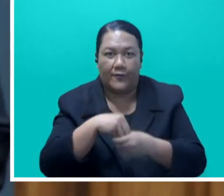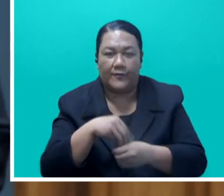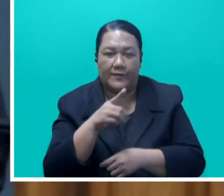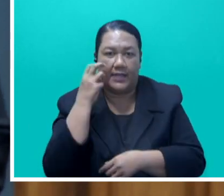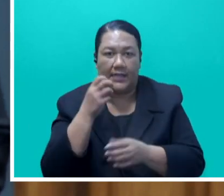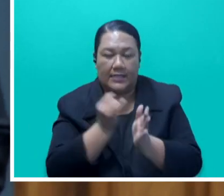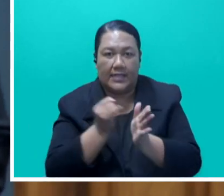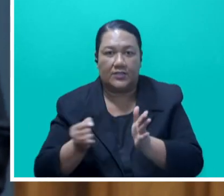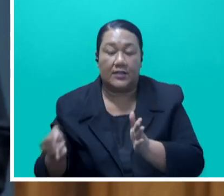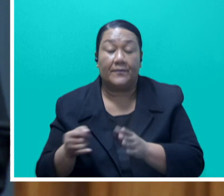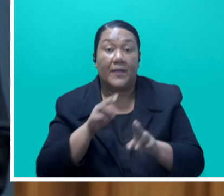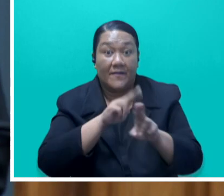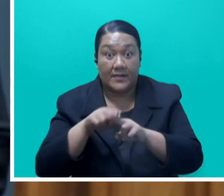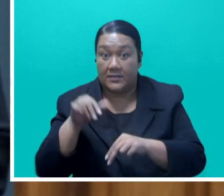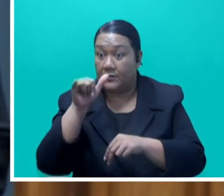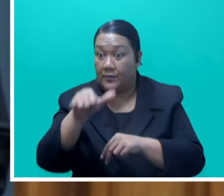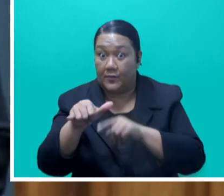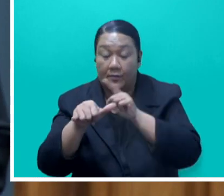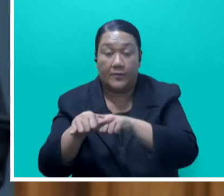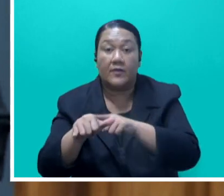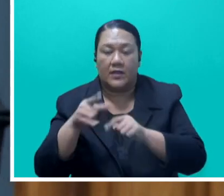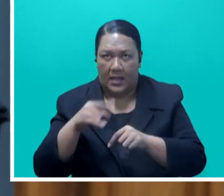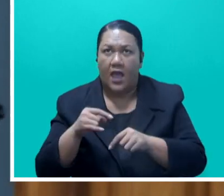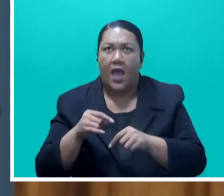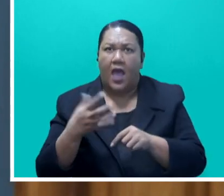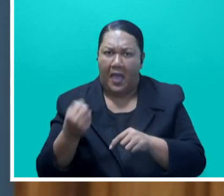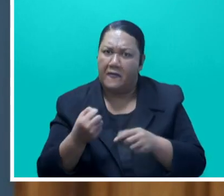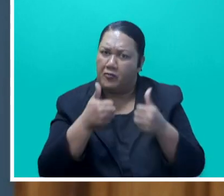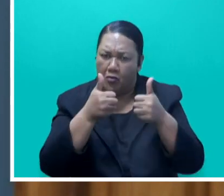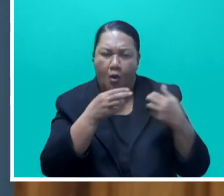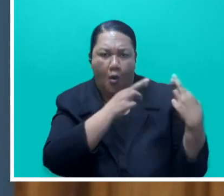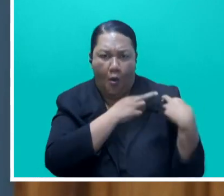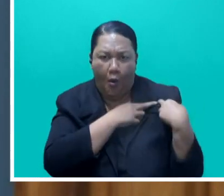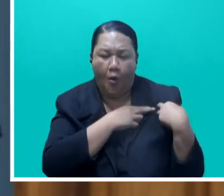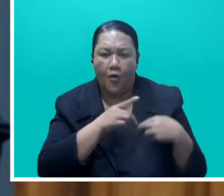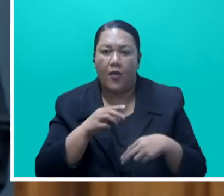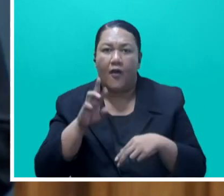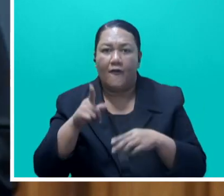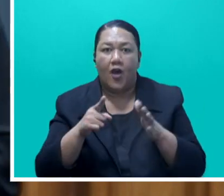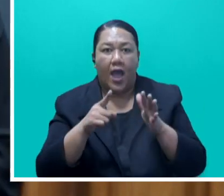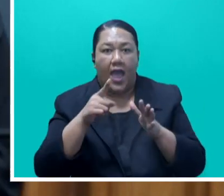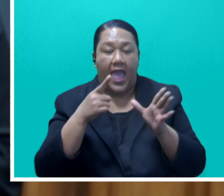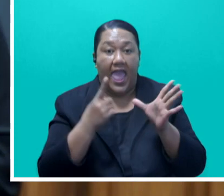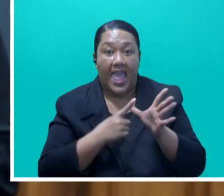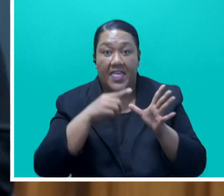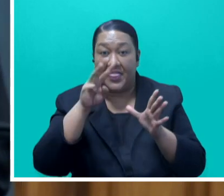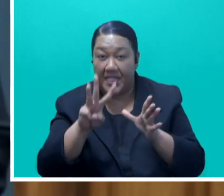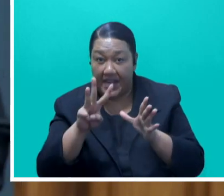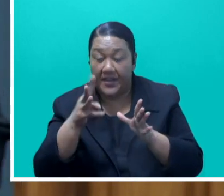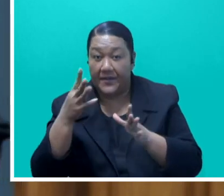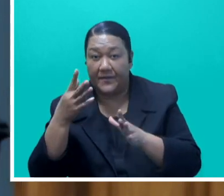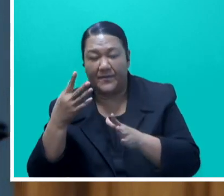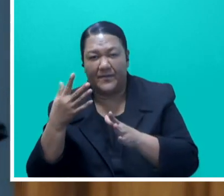Fiji Airways also plays a critical role in the international trade through its A350 wide-body aircraft cargo